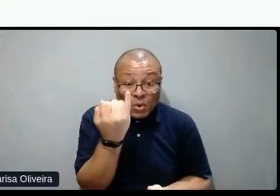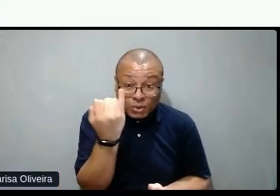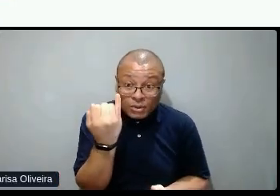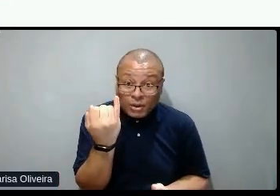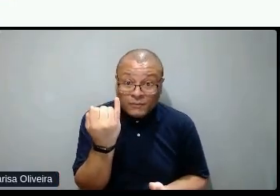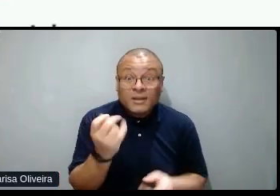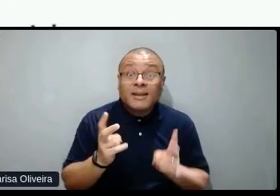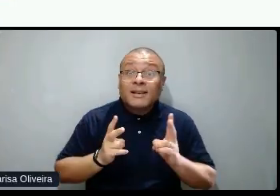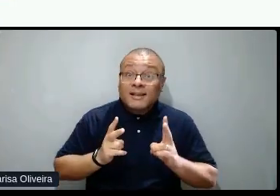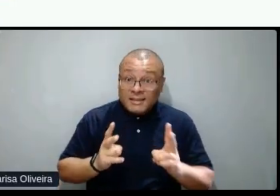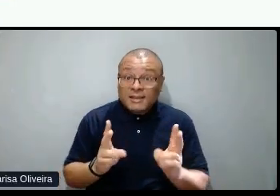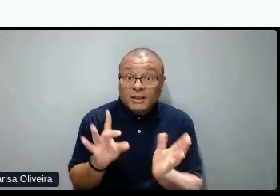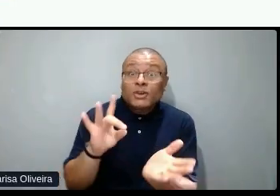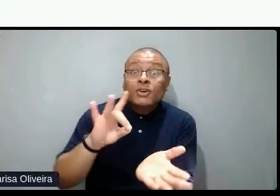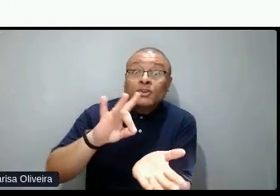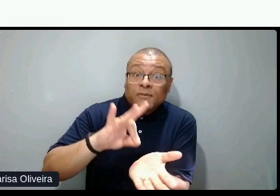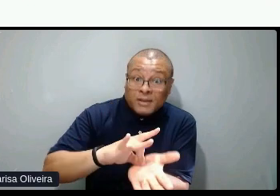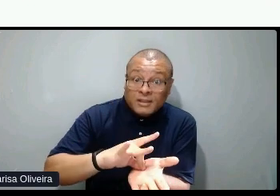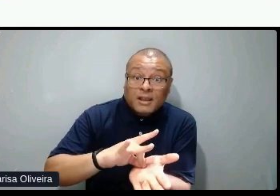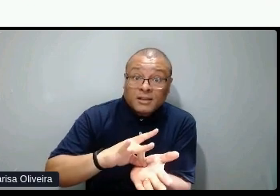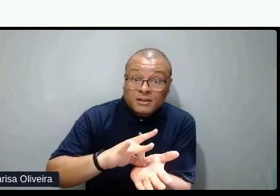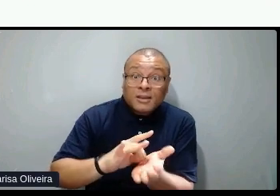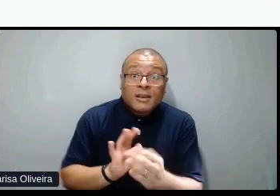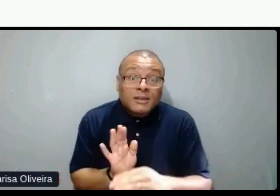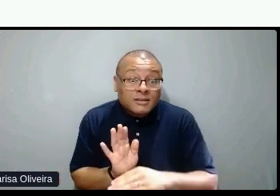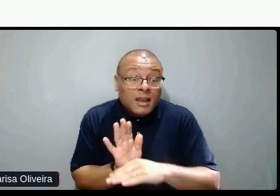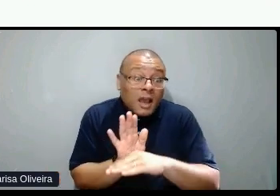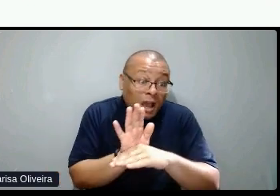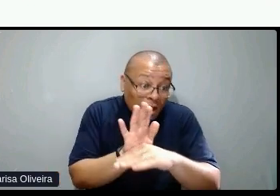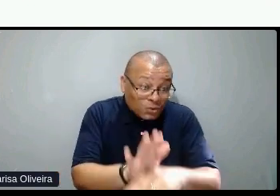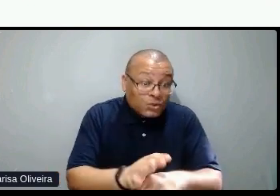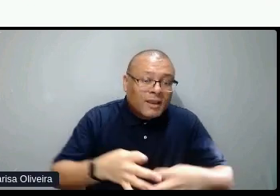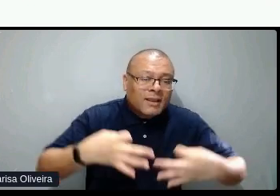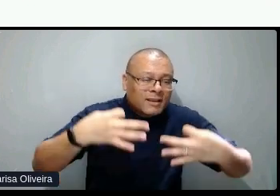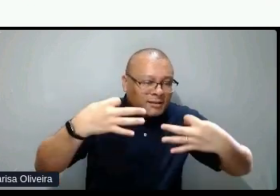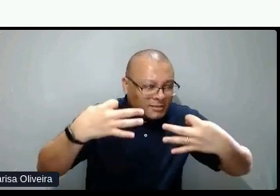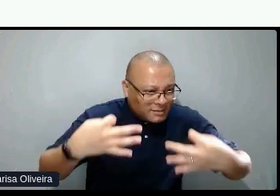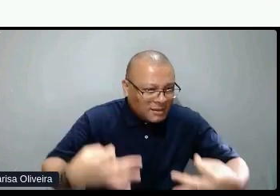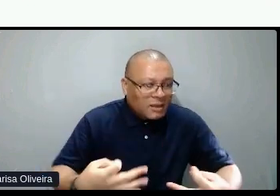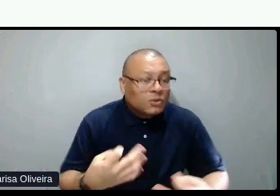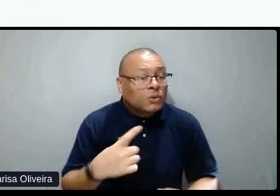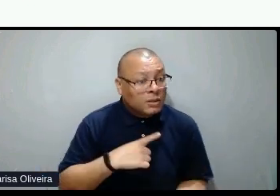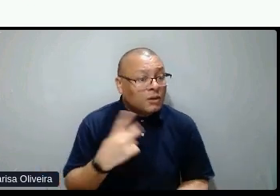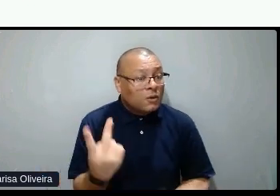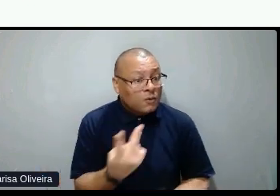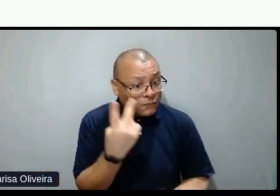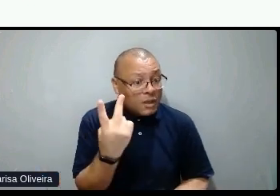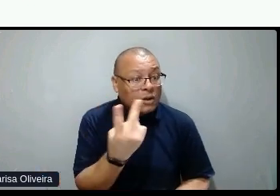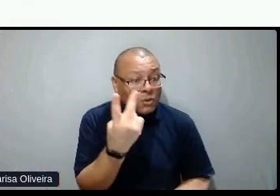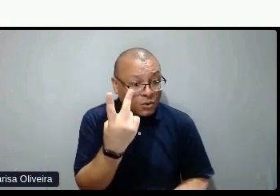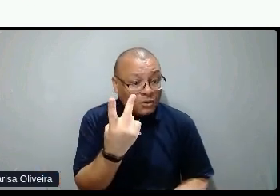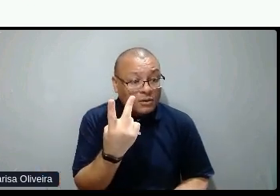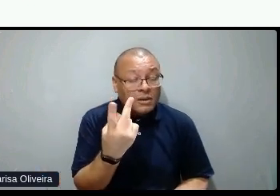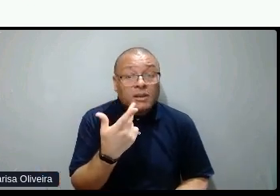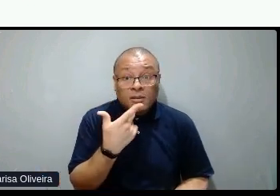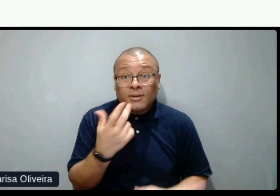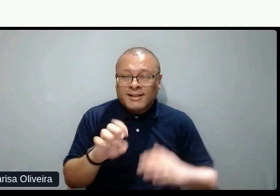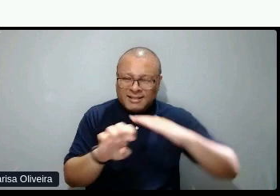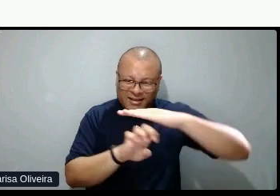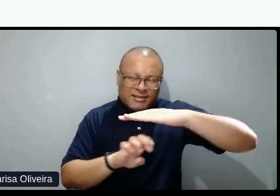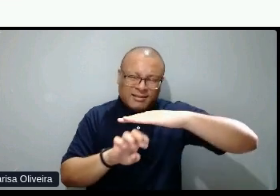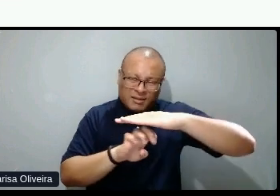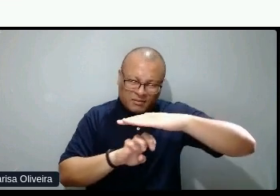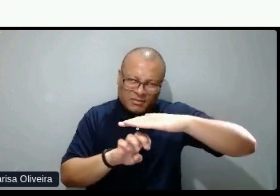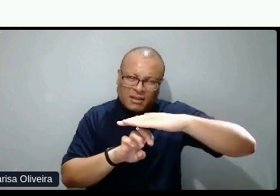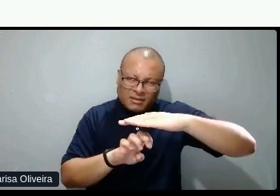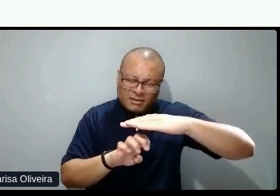pays off literally. So if we have diversity in organization, there's research that shows